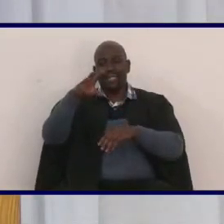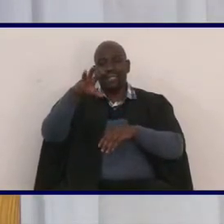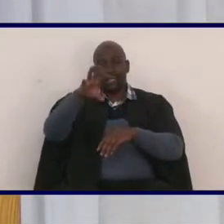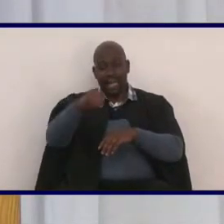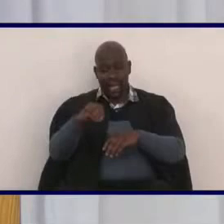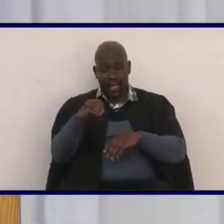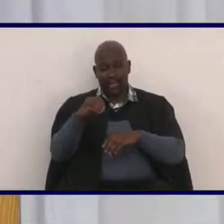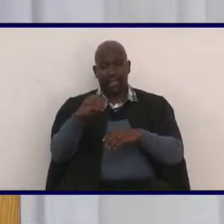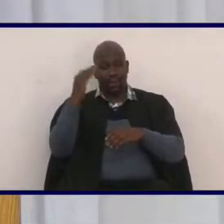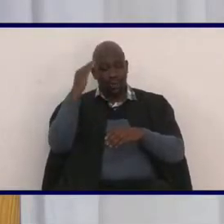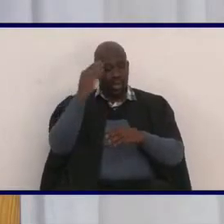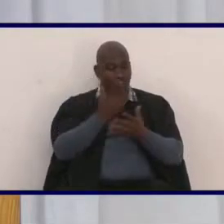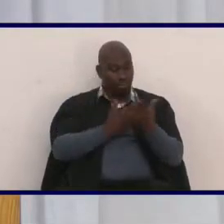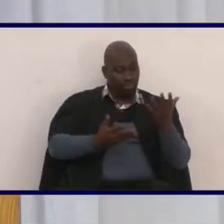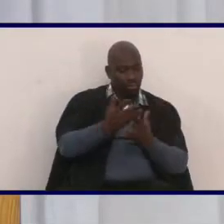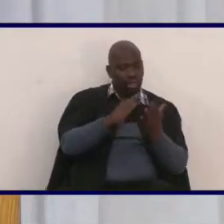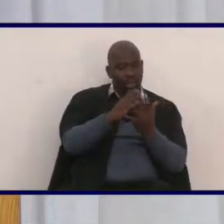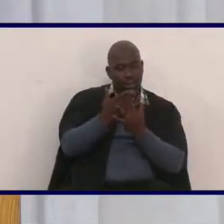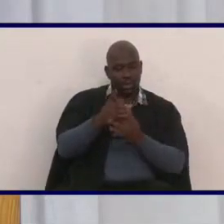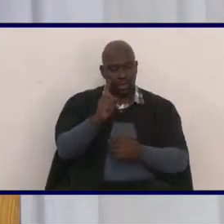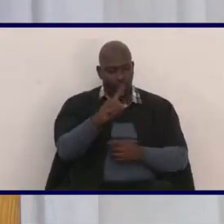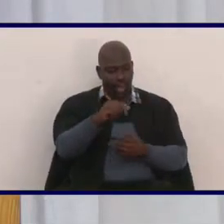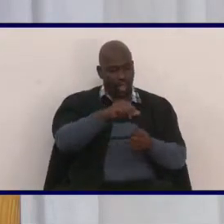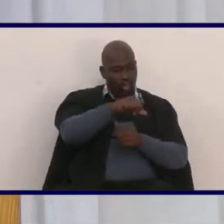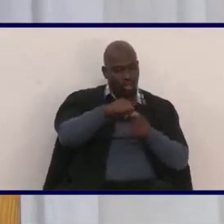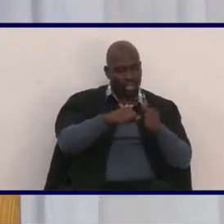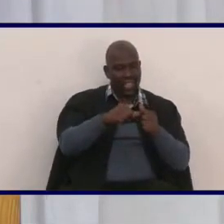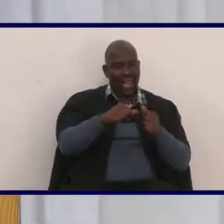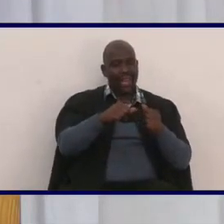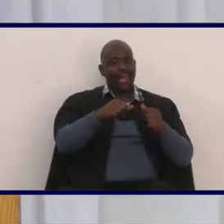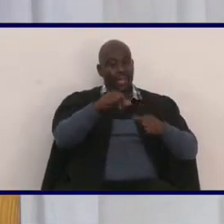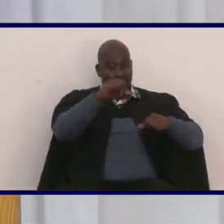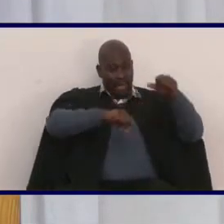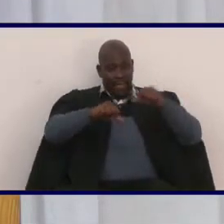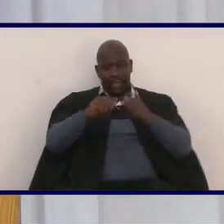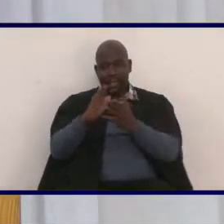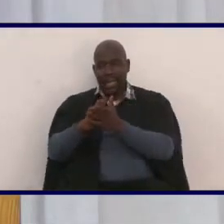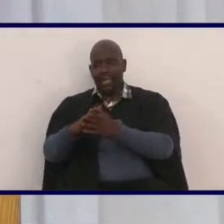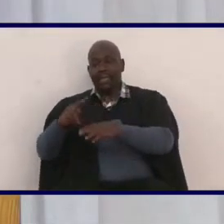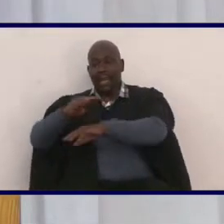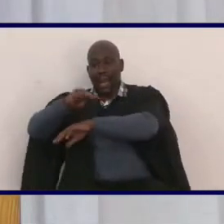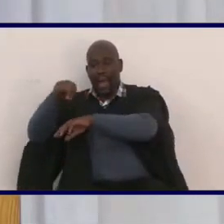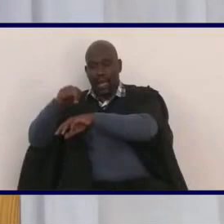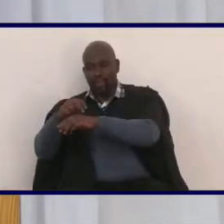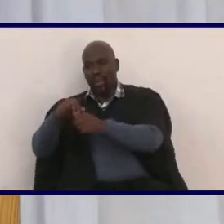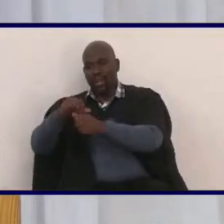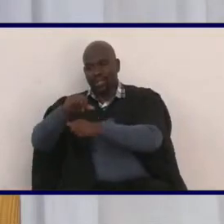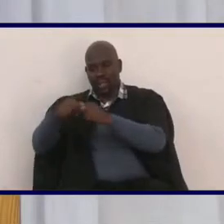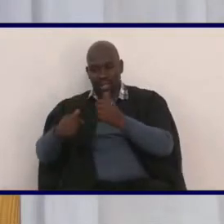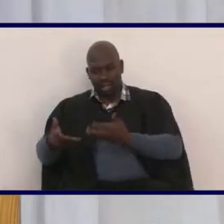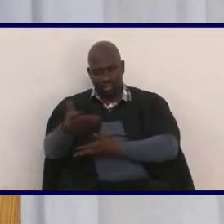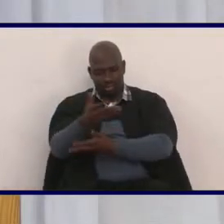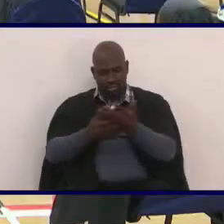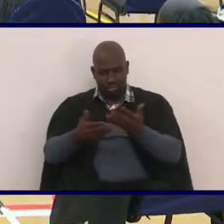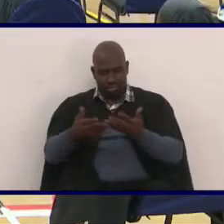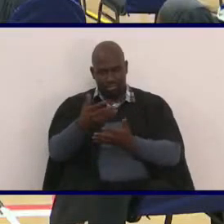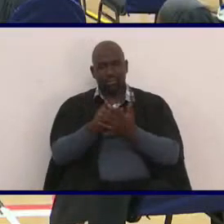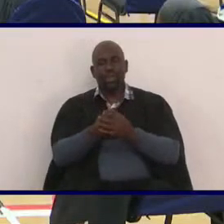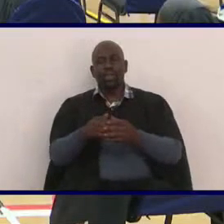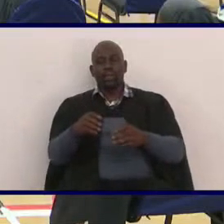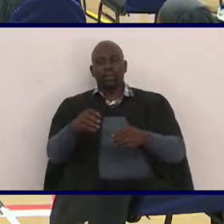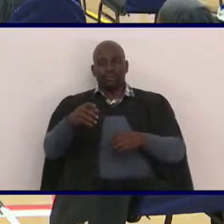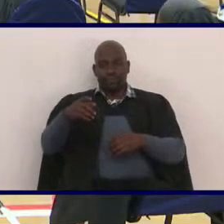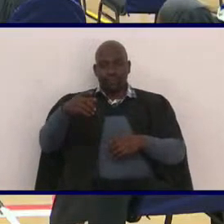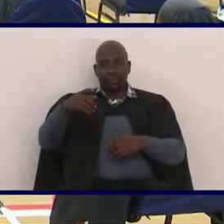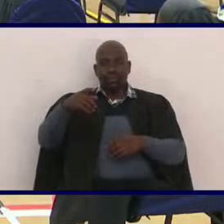the natural sciences, as one of the promises of the Vice-Chancellor's inaugural address. As